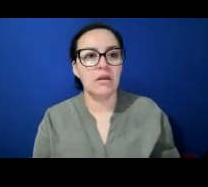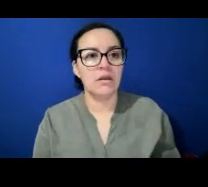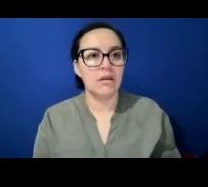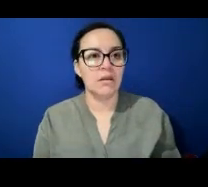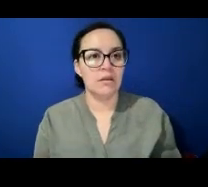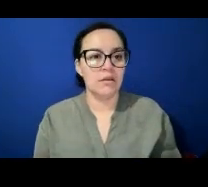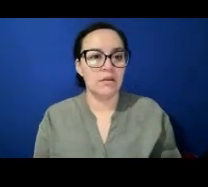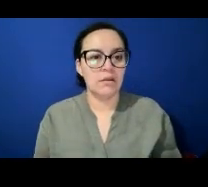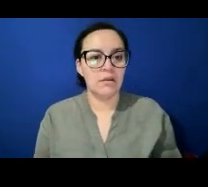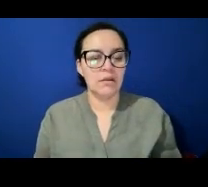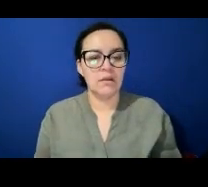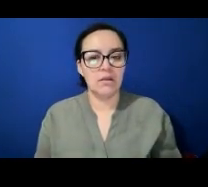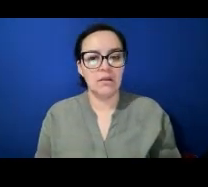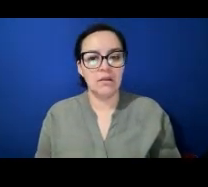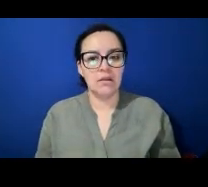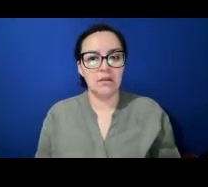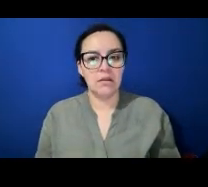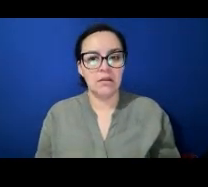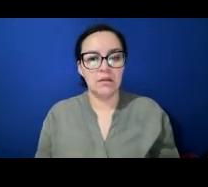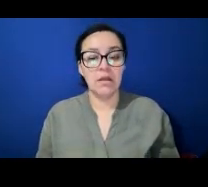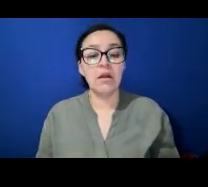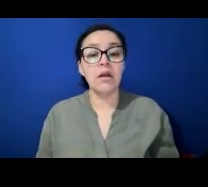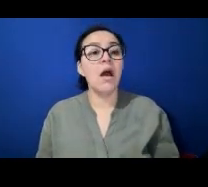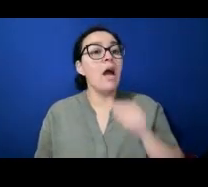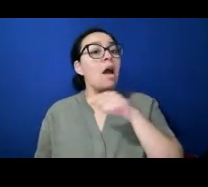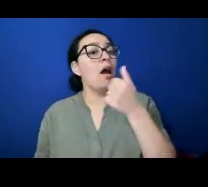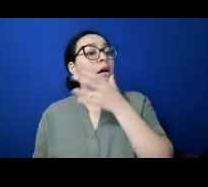say thank you in the chat, and